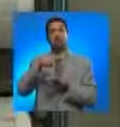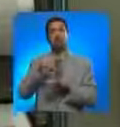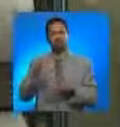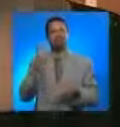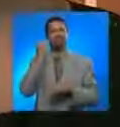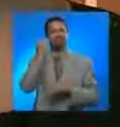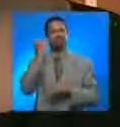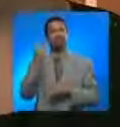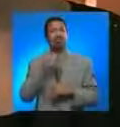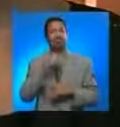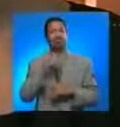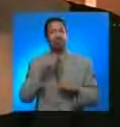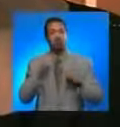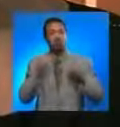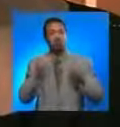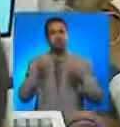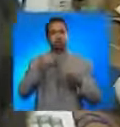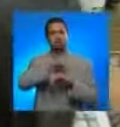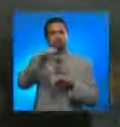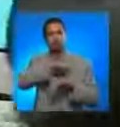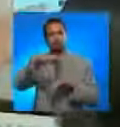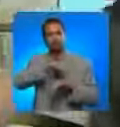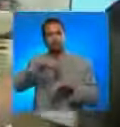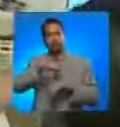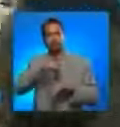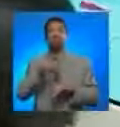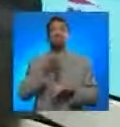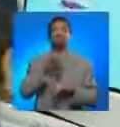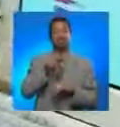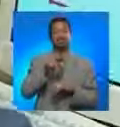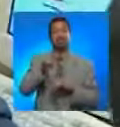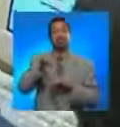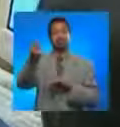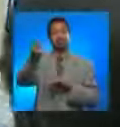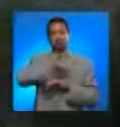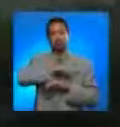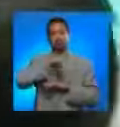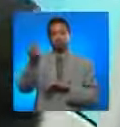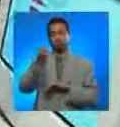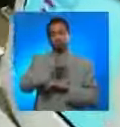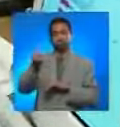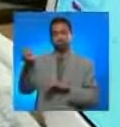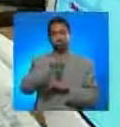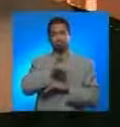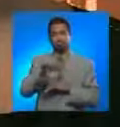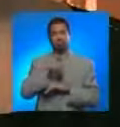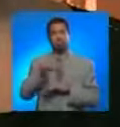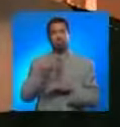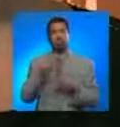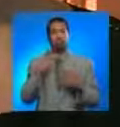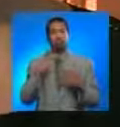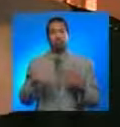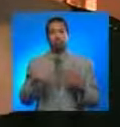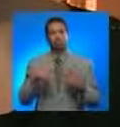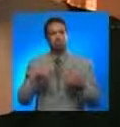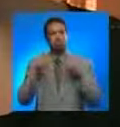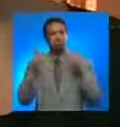an idea of each earthquake's magnitude. If we perceive that the registered amplitude of movement is